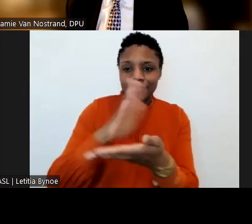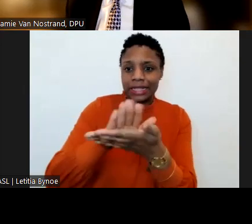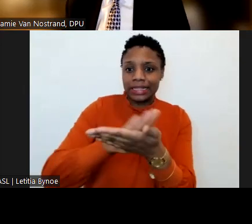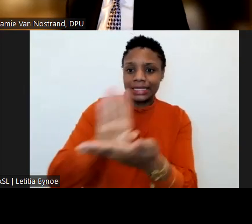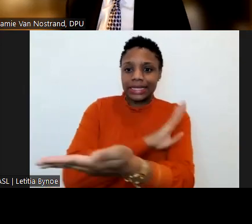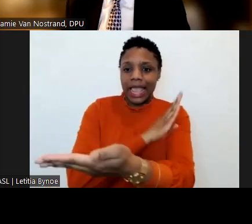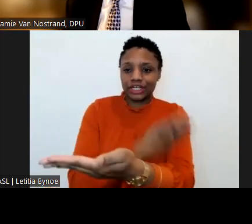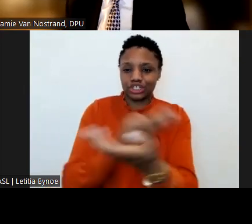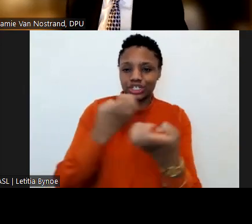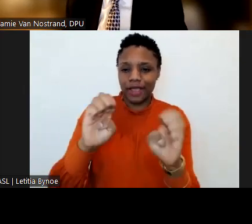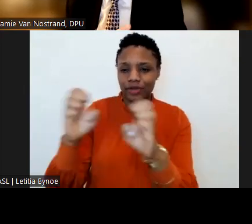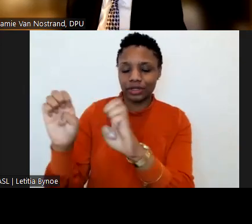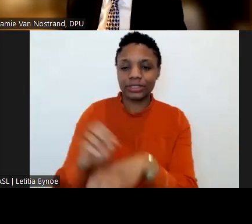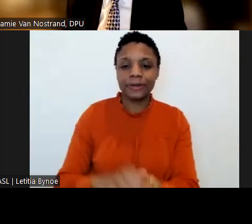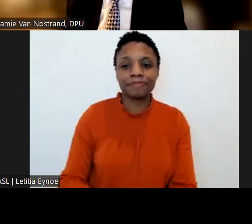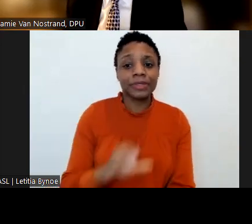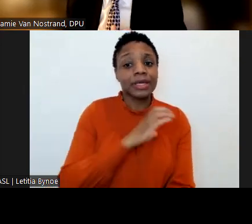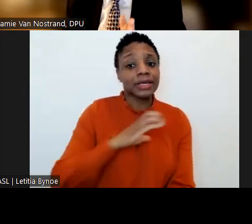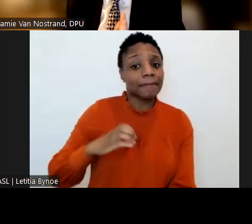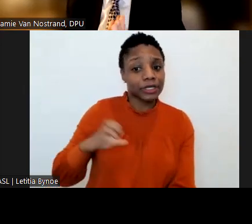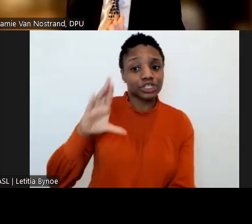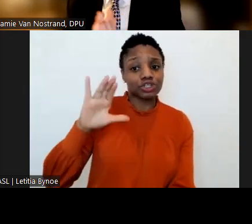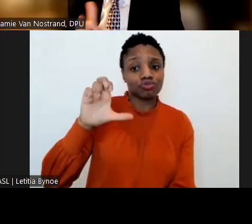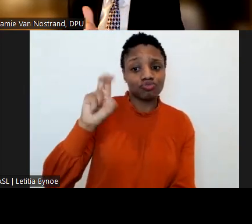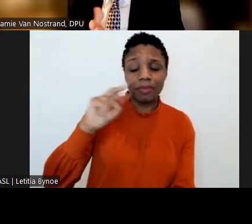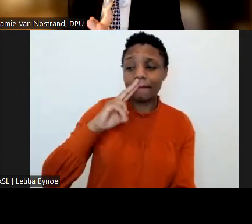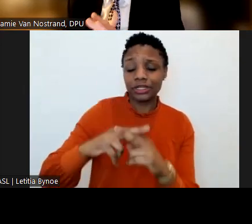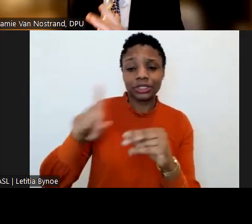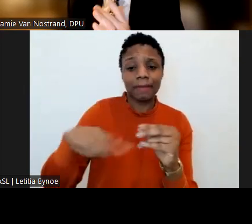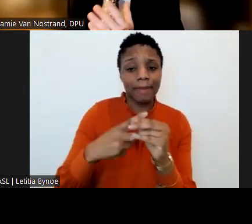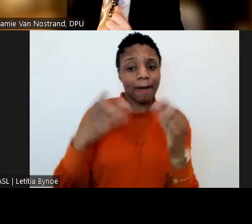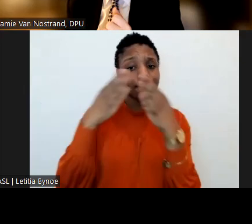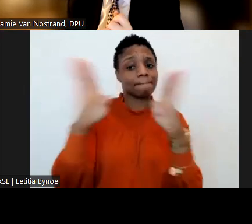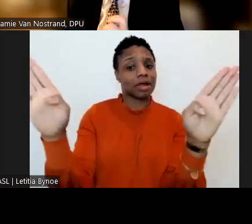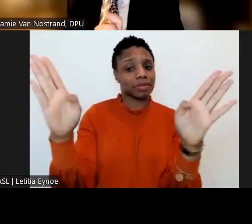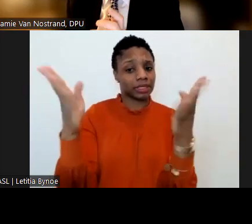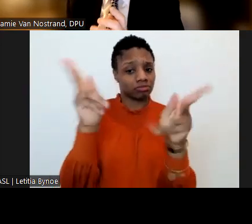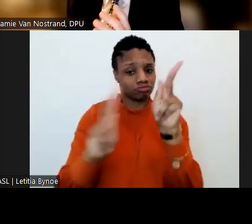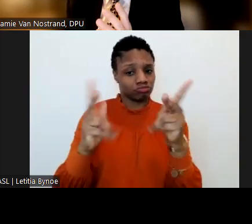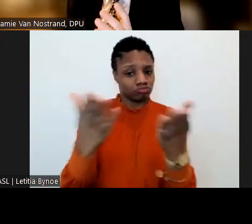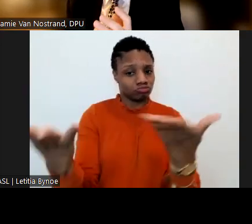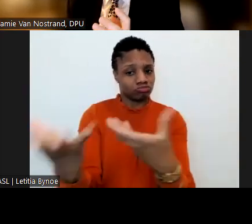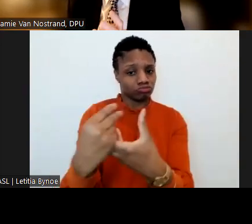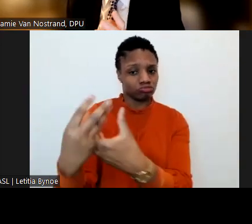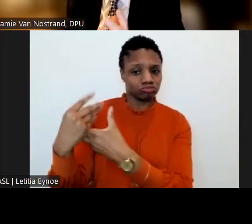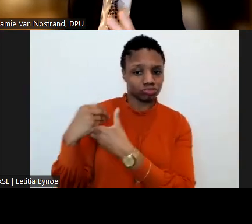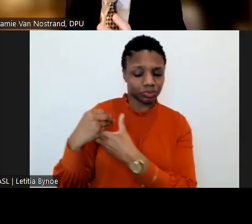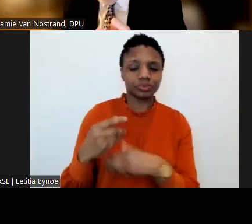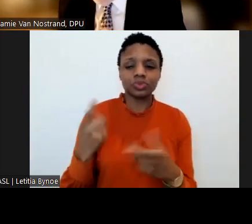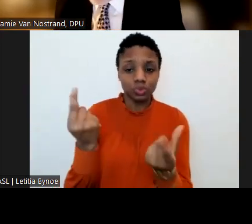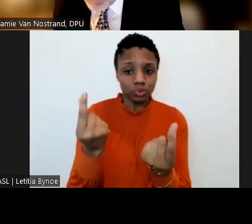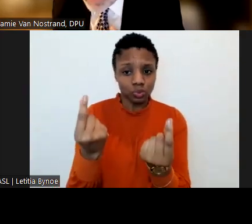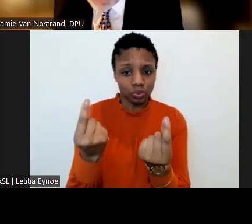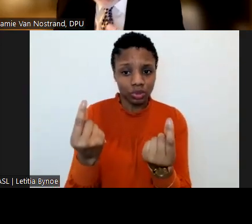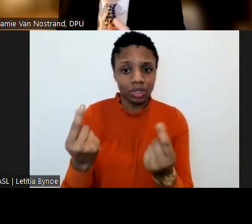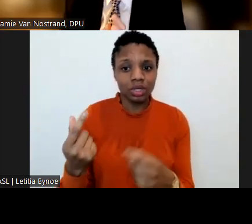Don't know if Commissioner Rubin mentioned it was part of our public engagement. One of the things we're going to be doing is basically we're calling